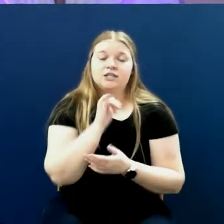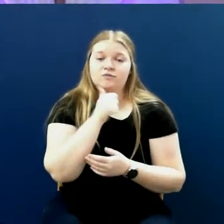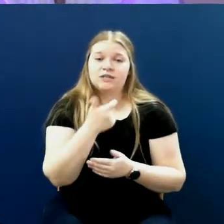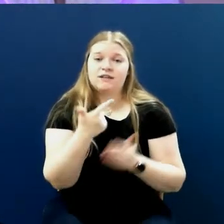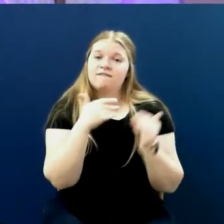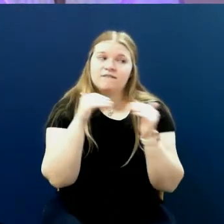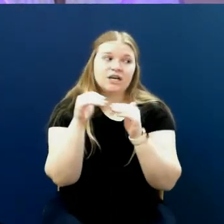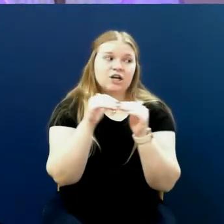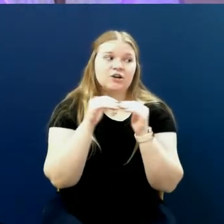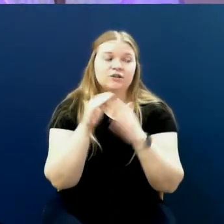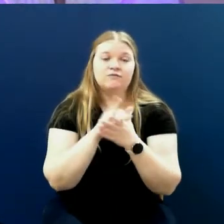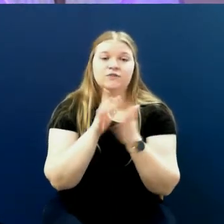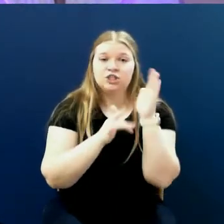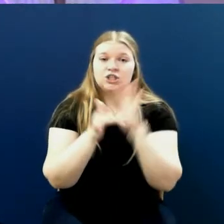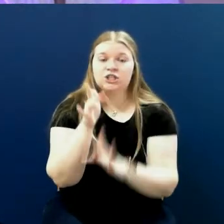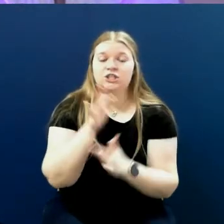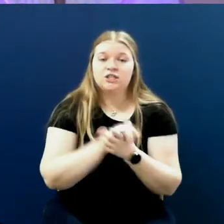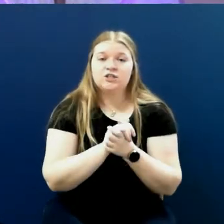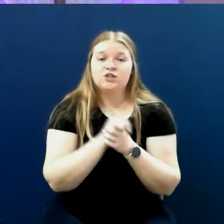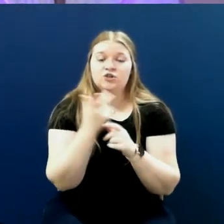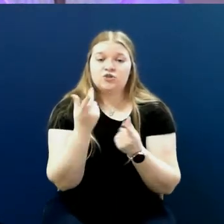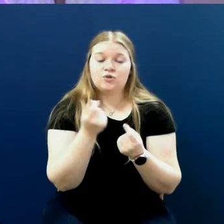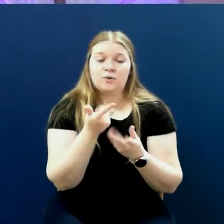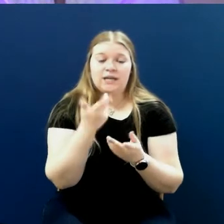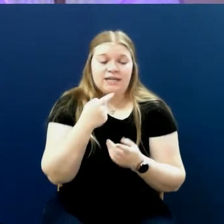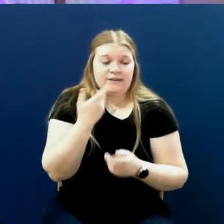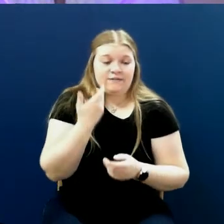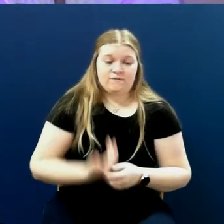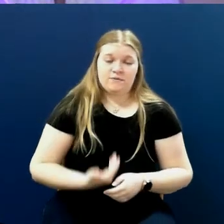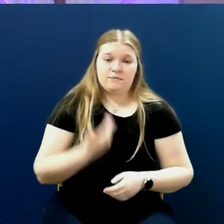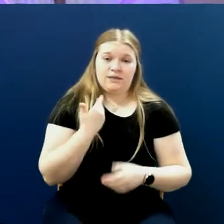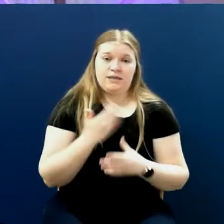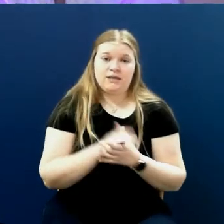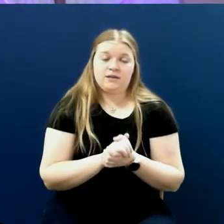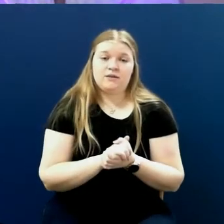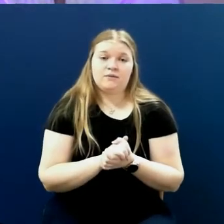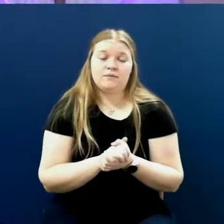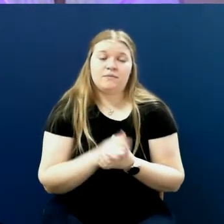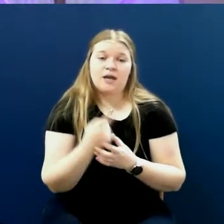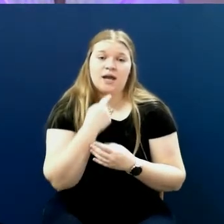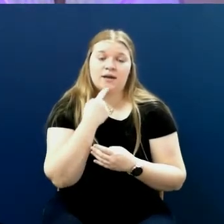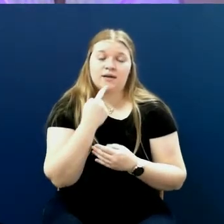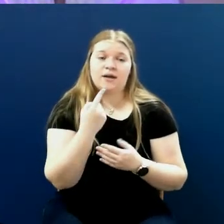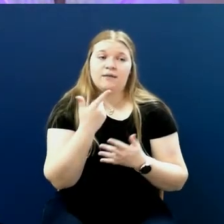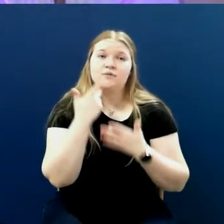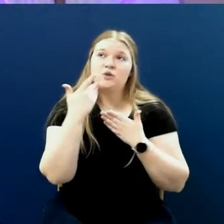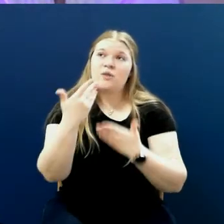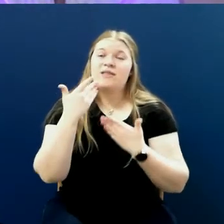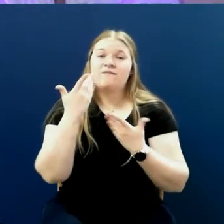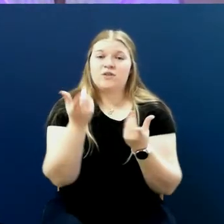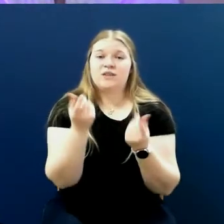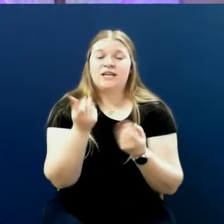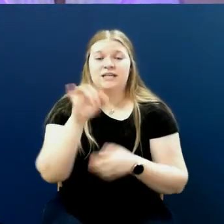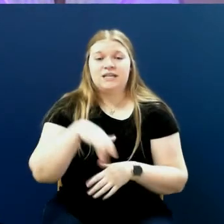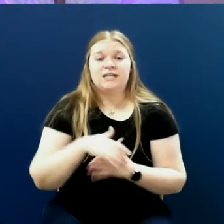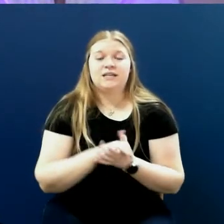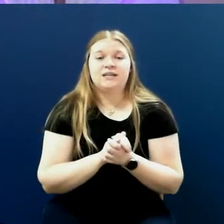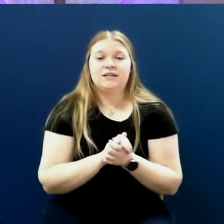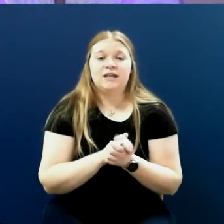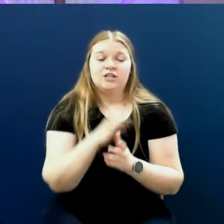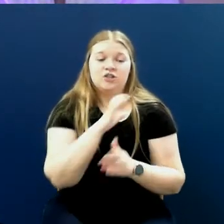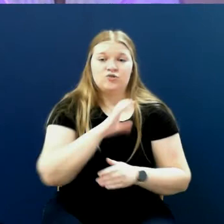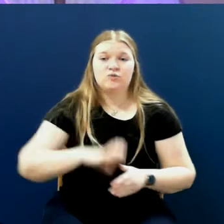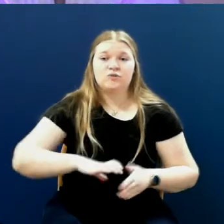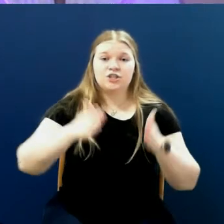fair for Jesus to do what he did for me. But I'm so thankful that he did. And as a